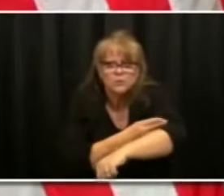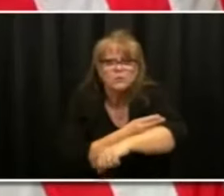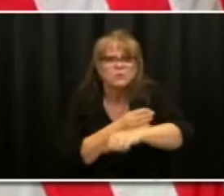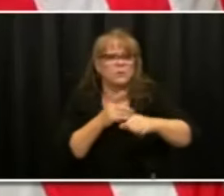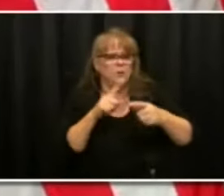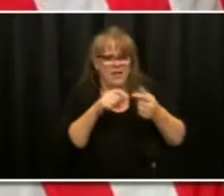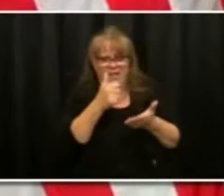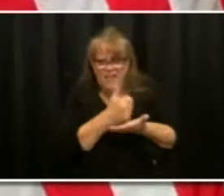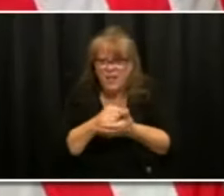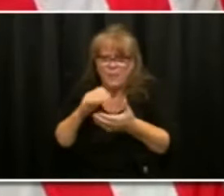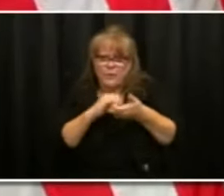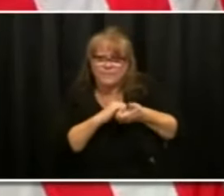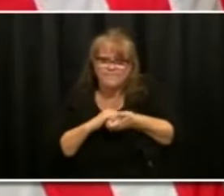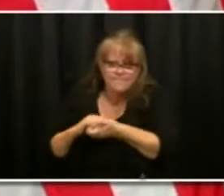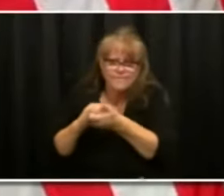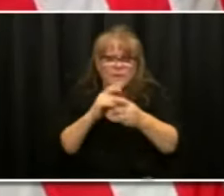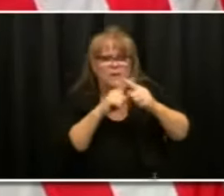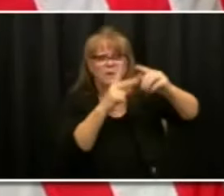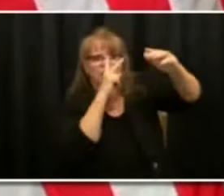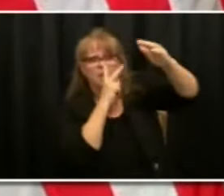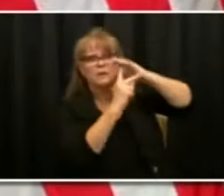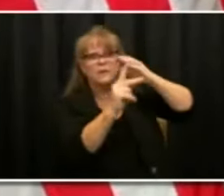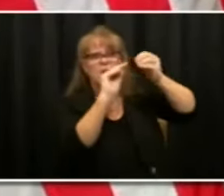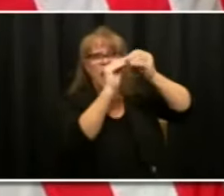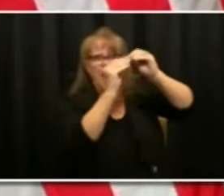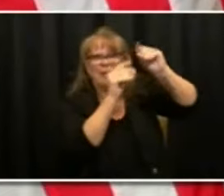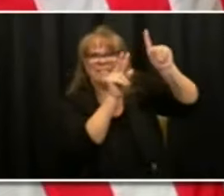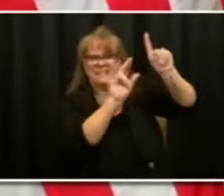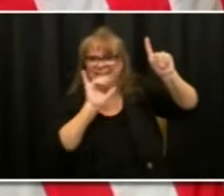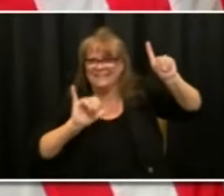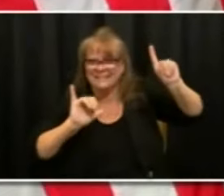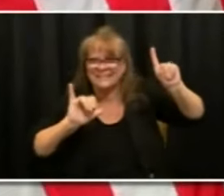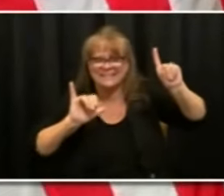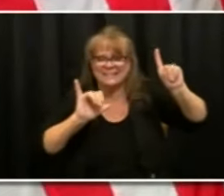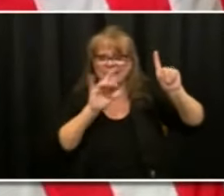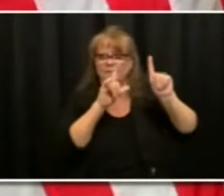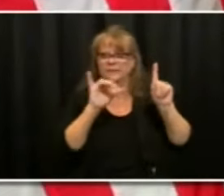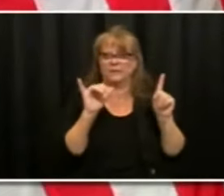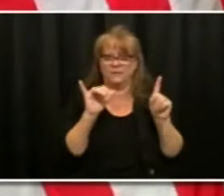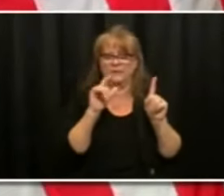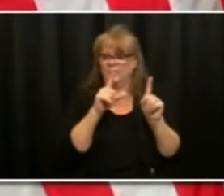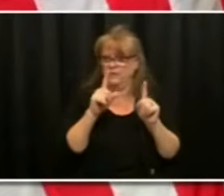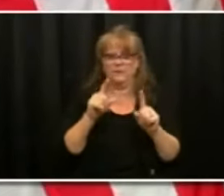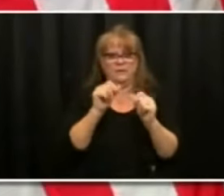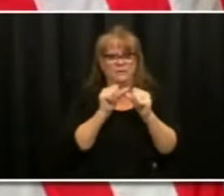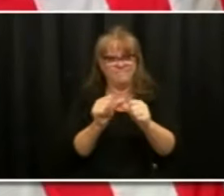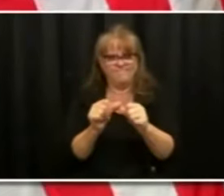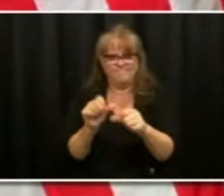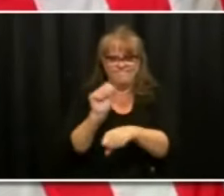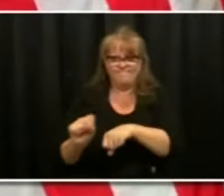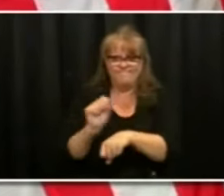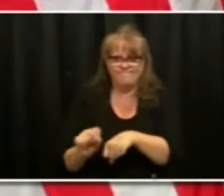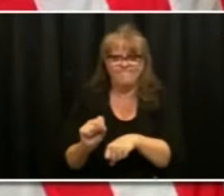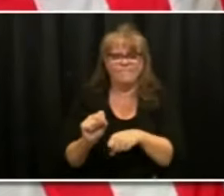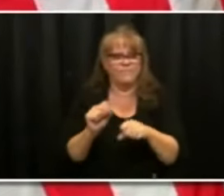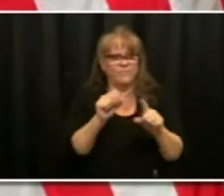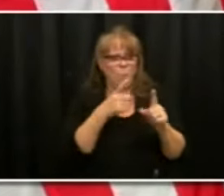Gives real-time visual representation of each community's success and needs for improvement in battling